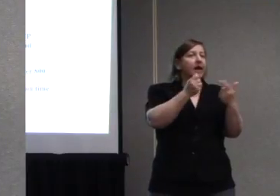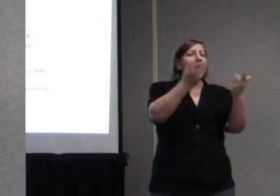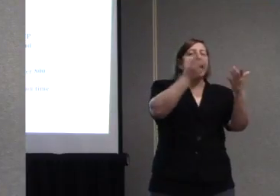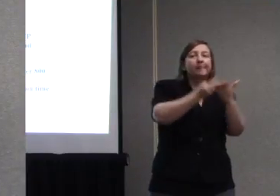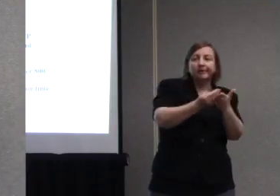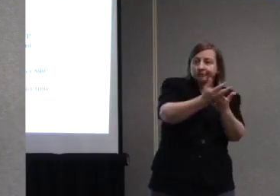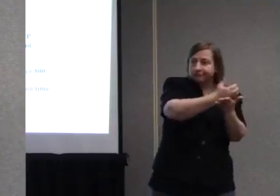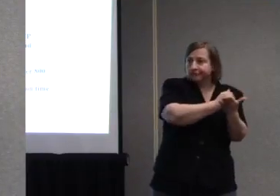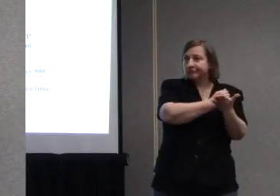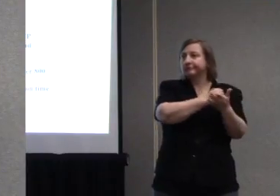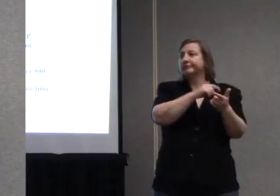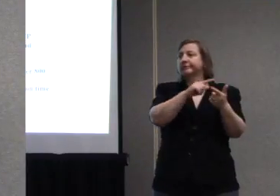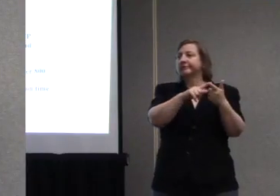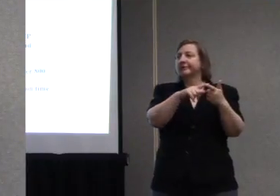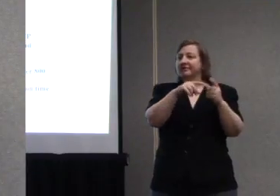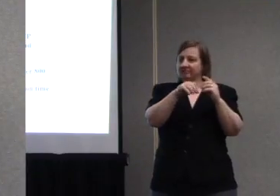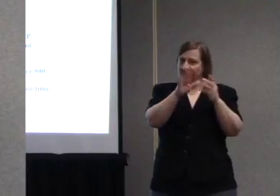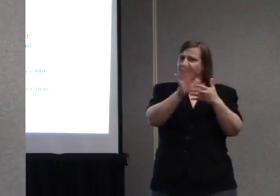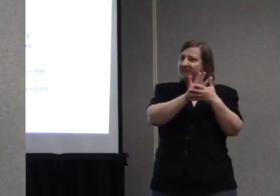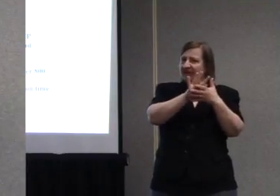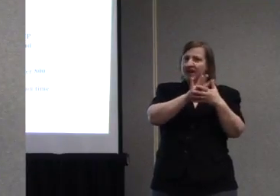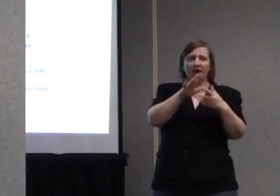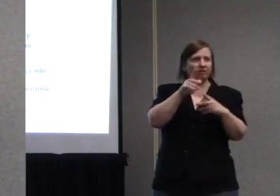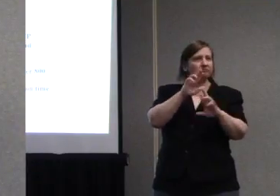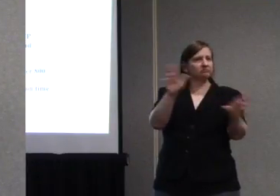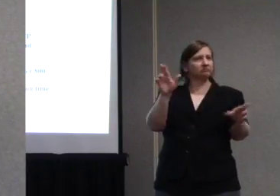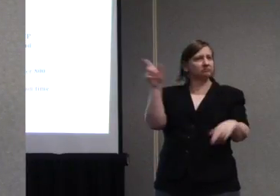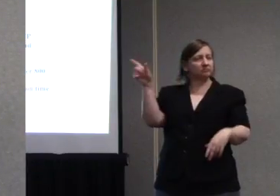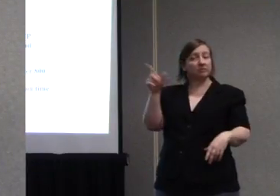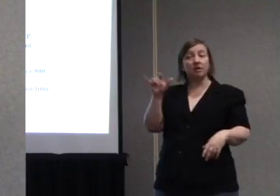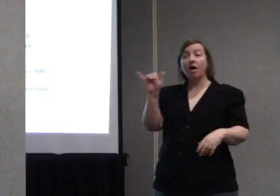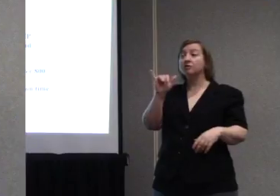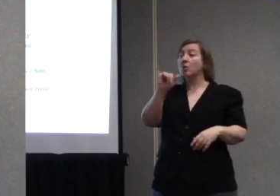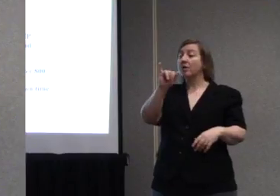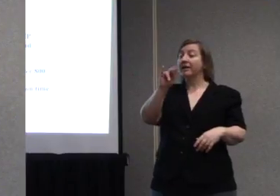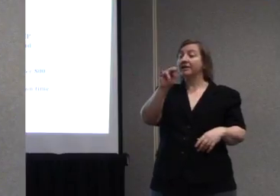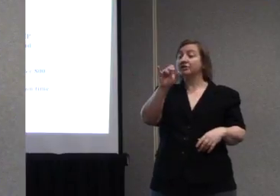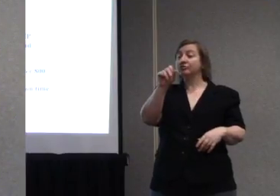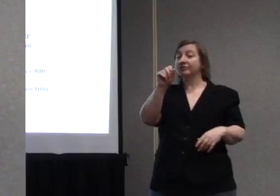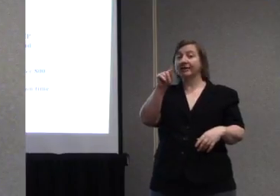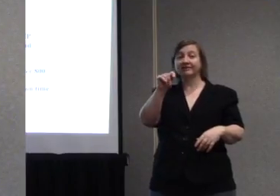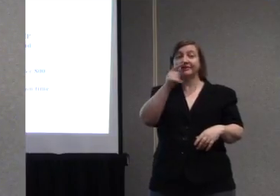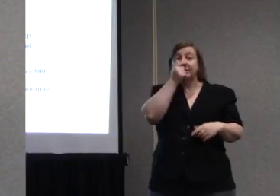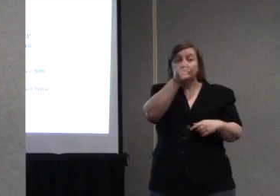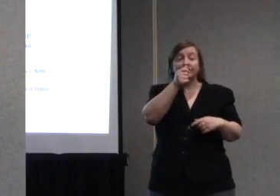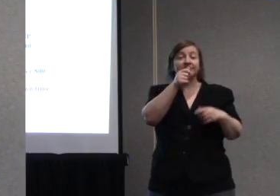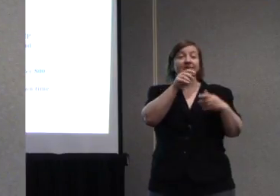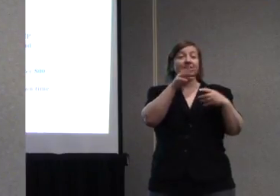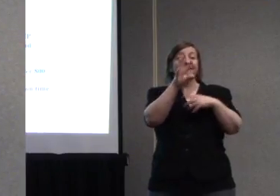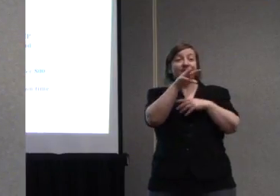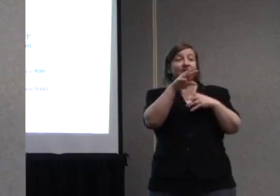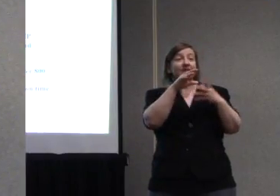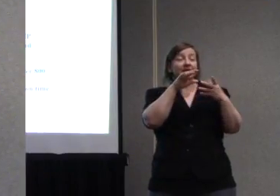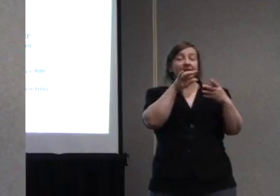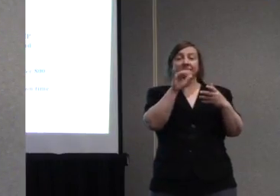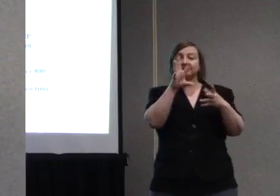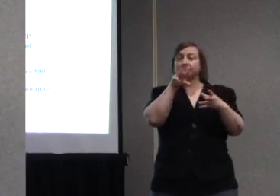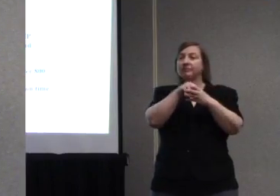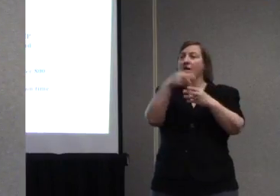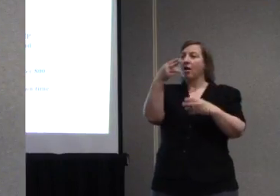lots of things. There's wages. I told you about the video clips. There also, the interest inventory is based on Holland